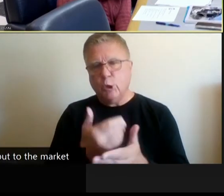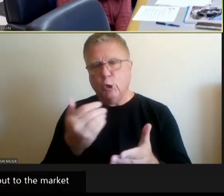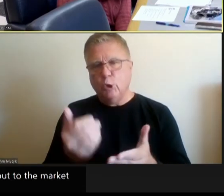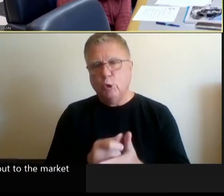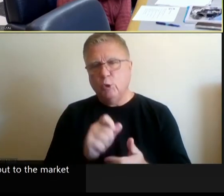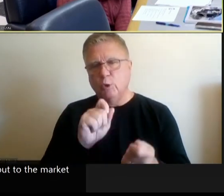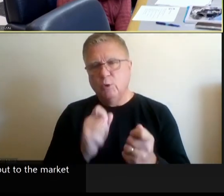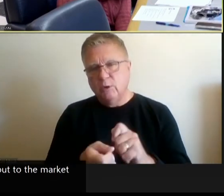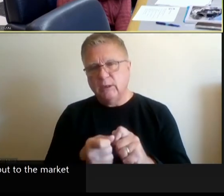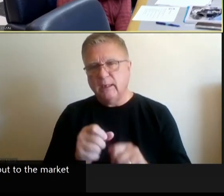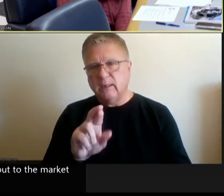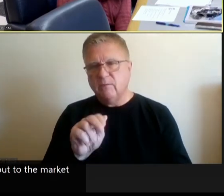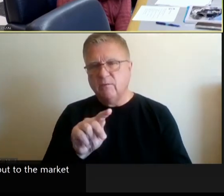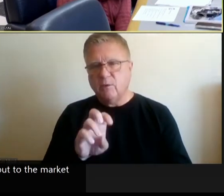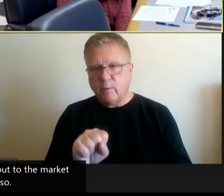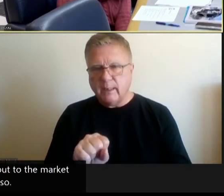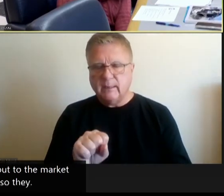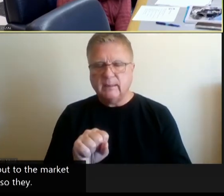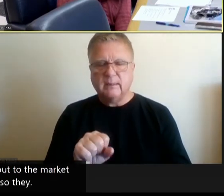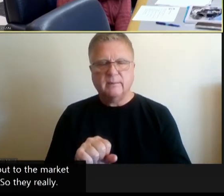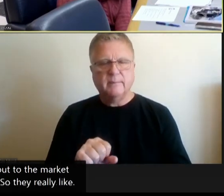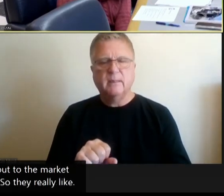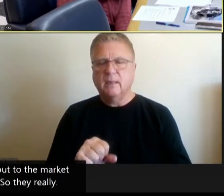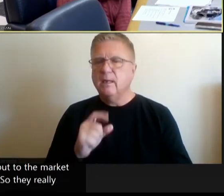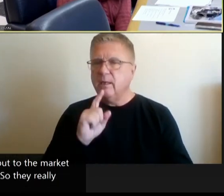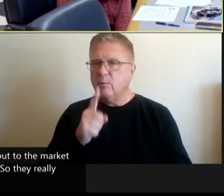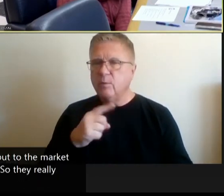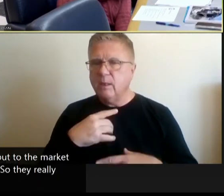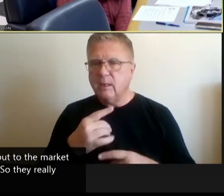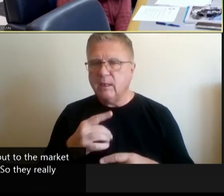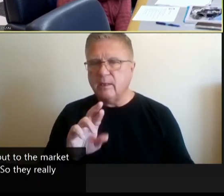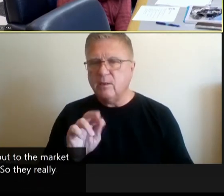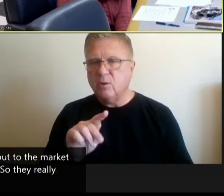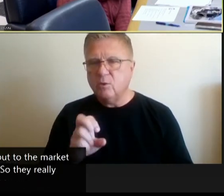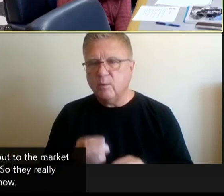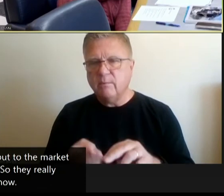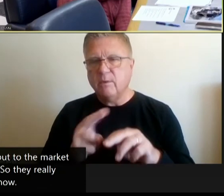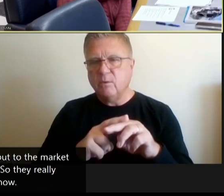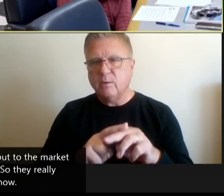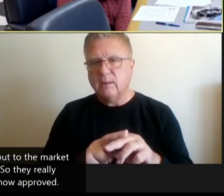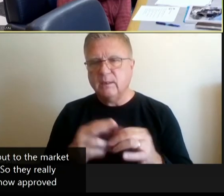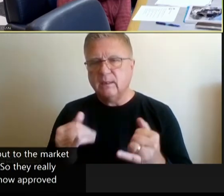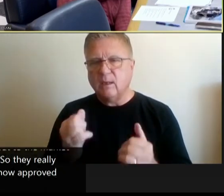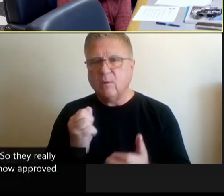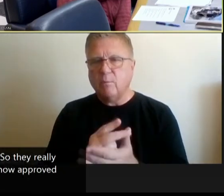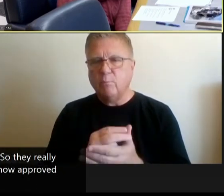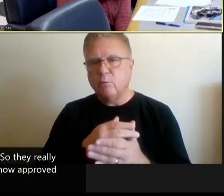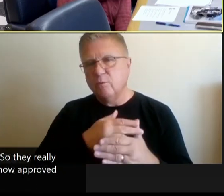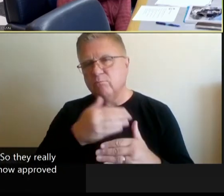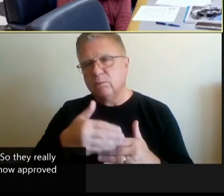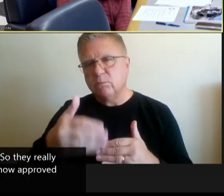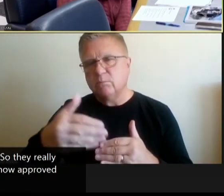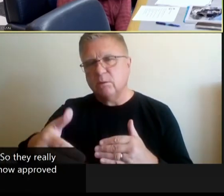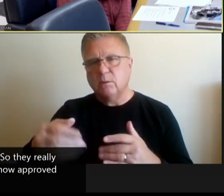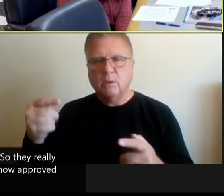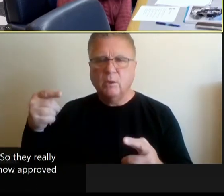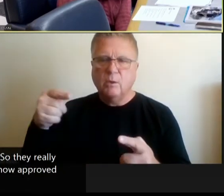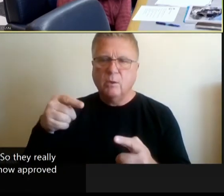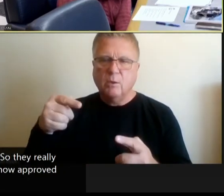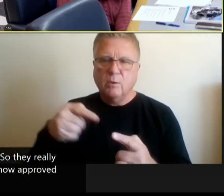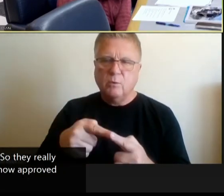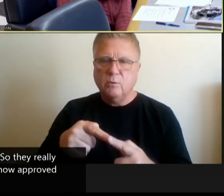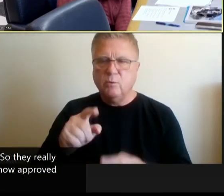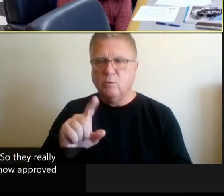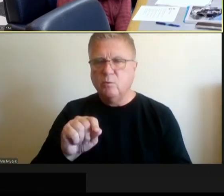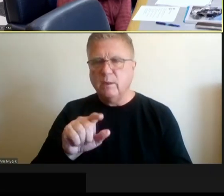rate structure. So they really like those rate increases, which are now approved through 2026. We